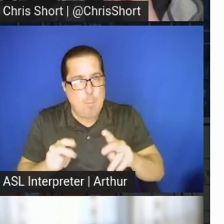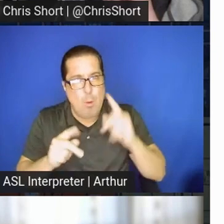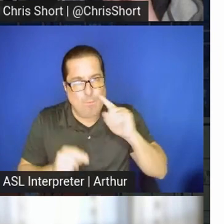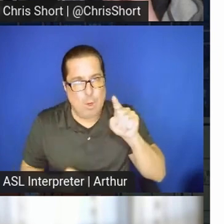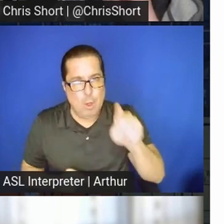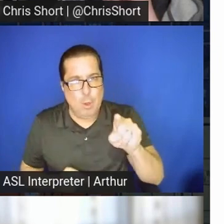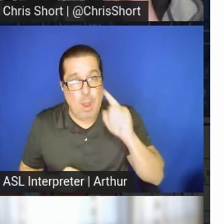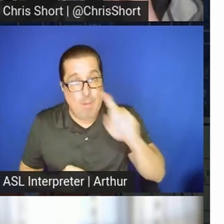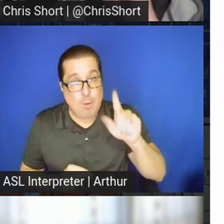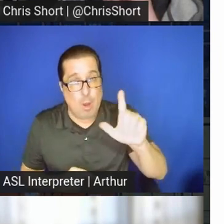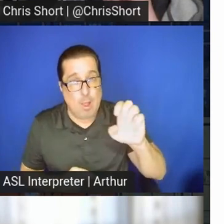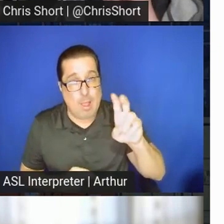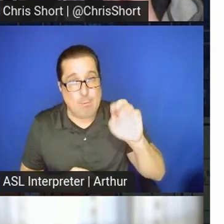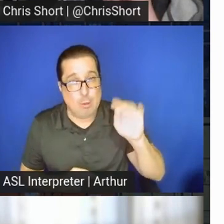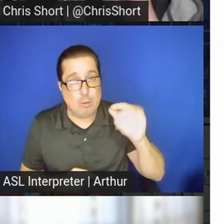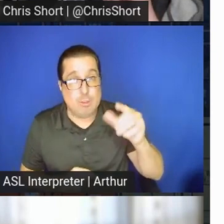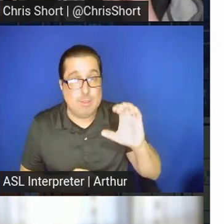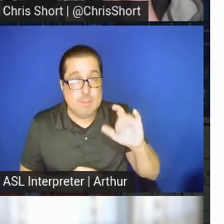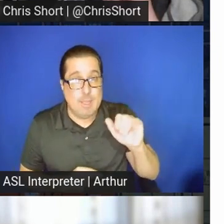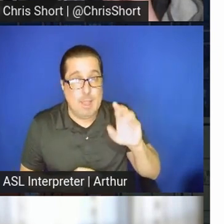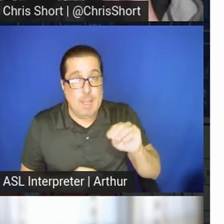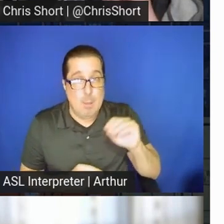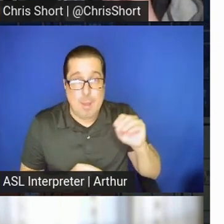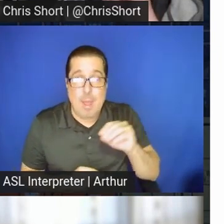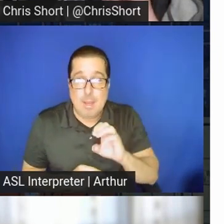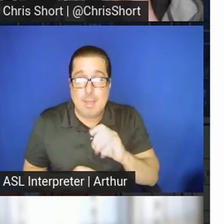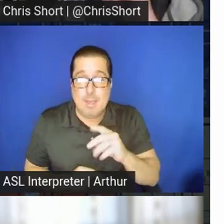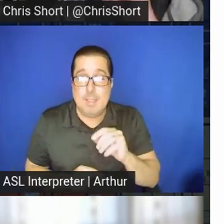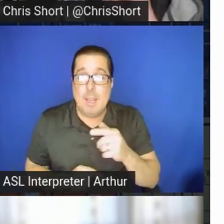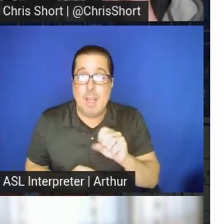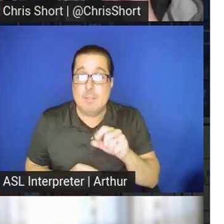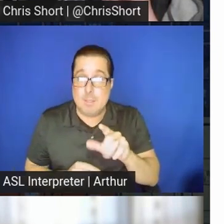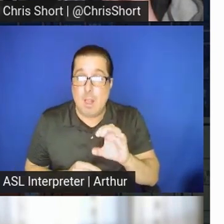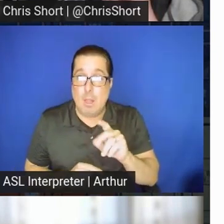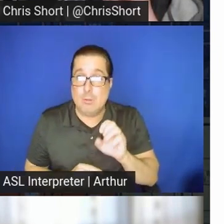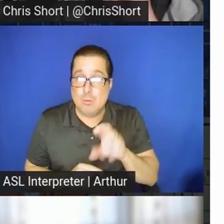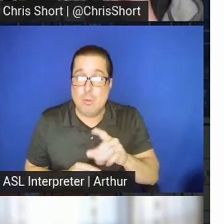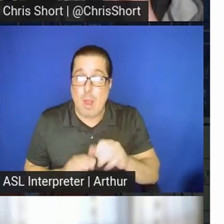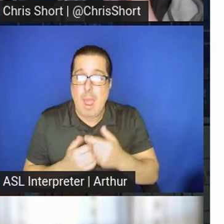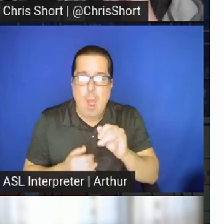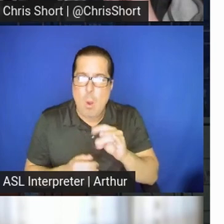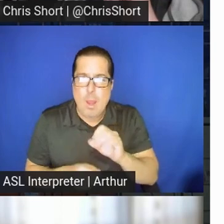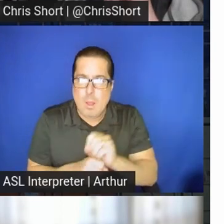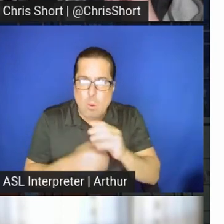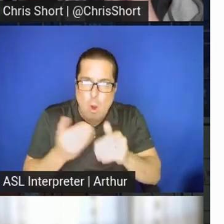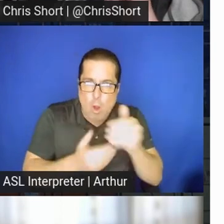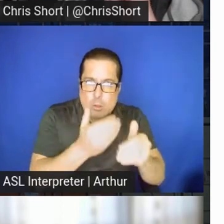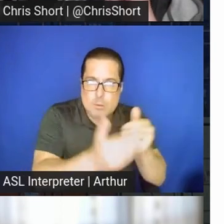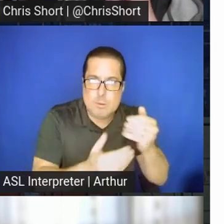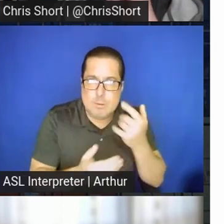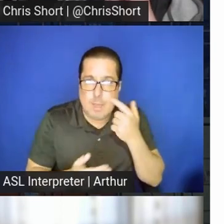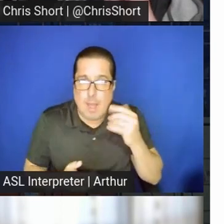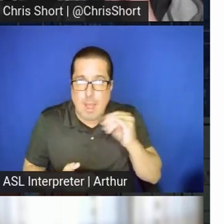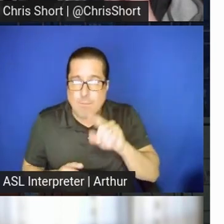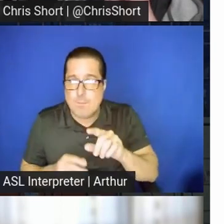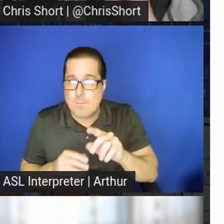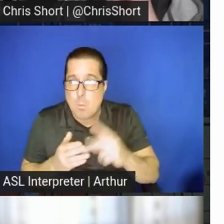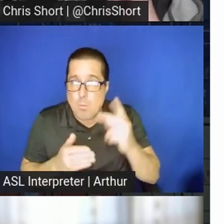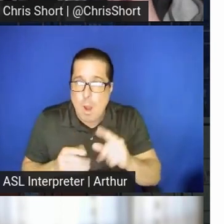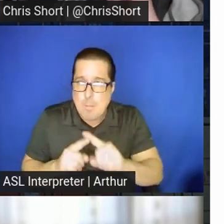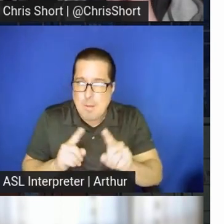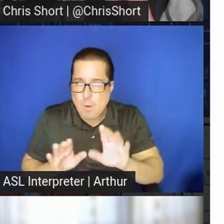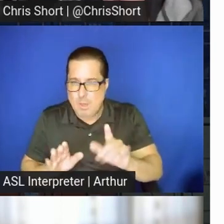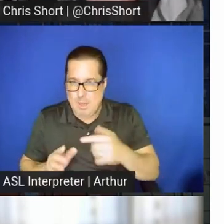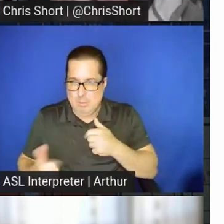you're leveraging Cilium in your EKS cluster, to kind of to see how things might go if things are programmed differently or